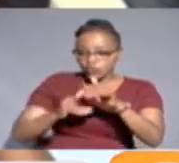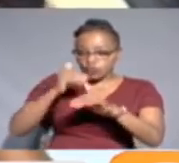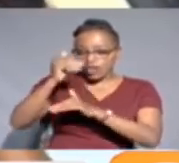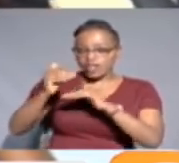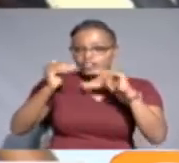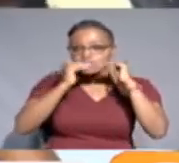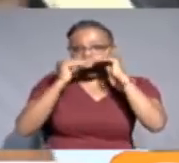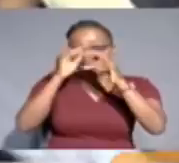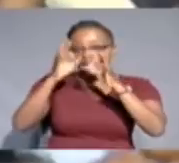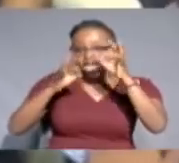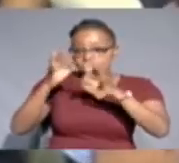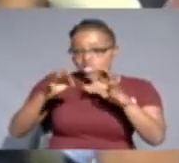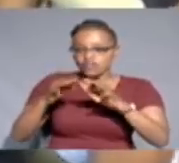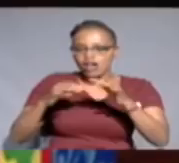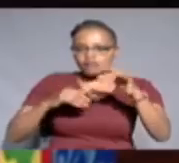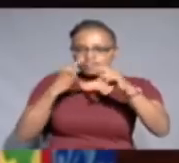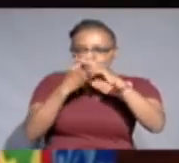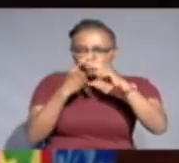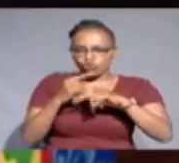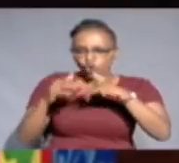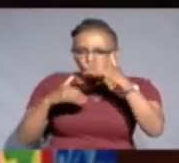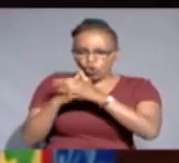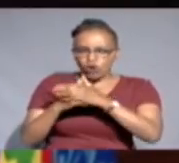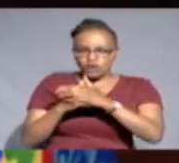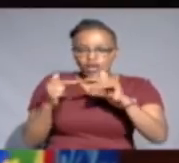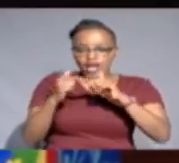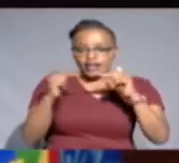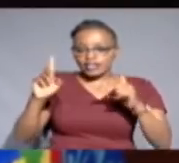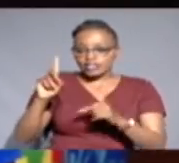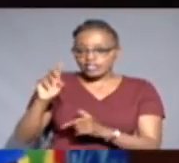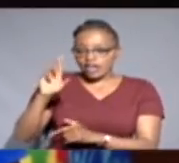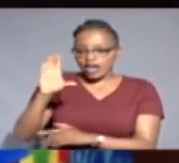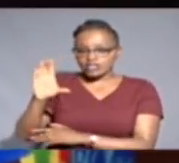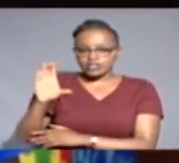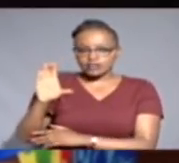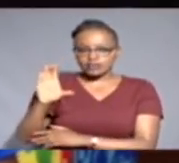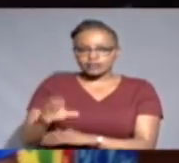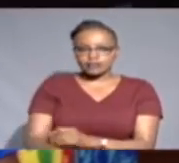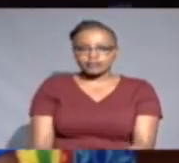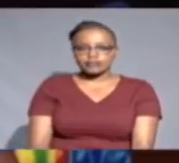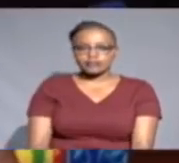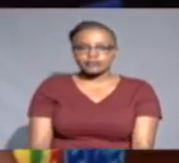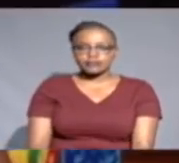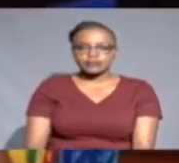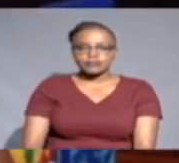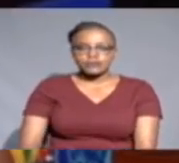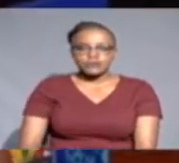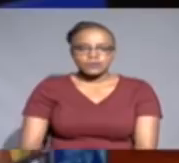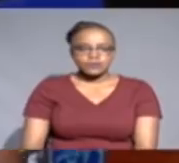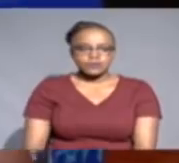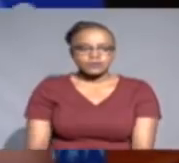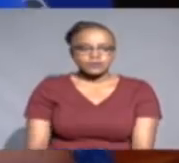round if they bag all maximum points against the Congolese. Bernard Ndong for Citizen TV, Cairo, Egypt.